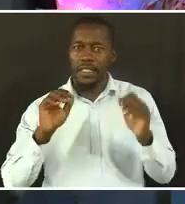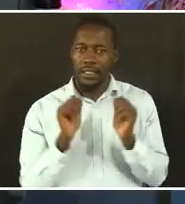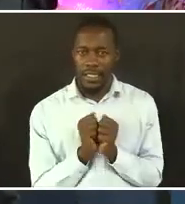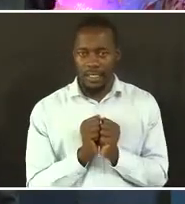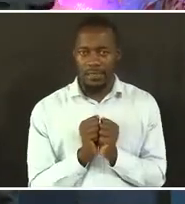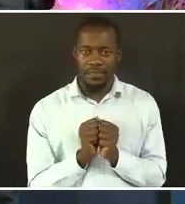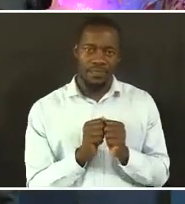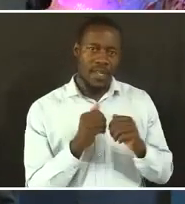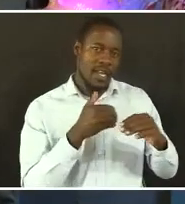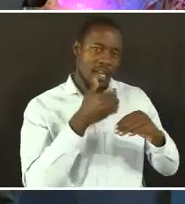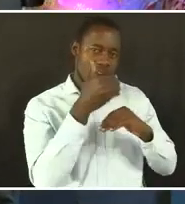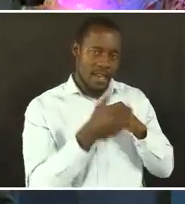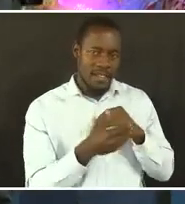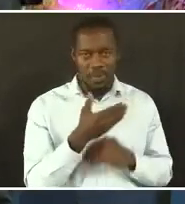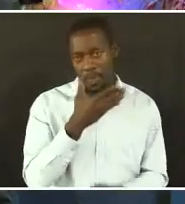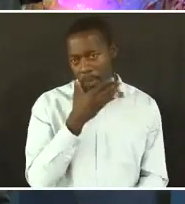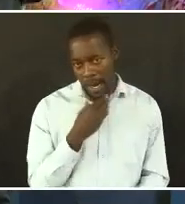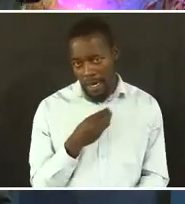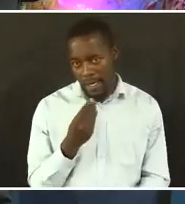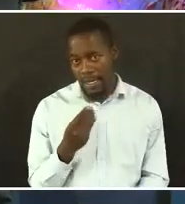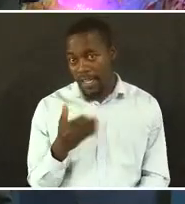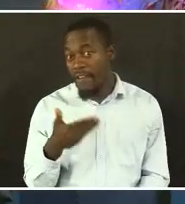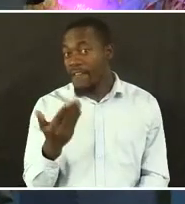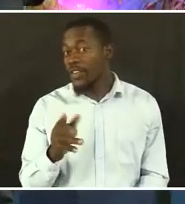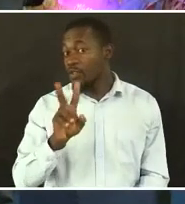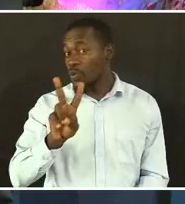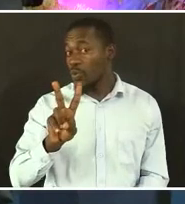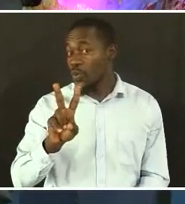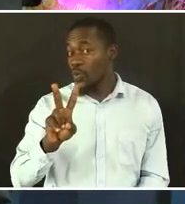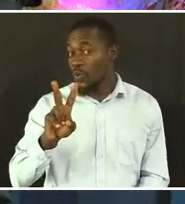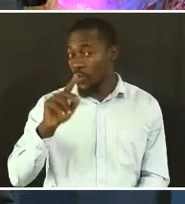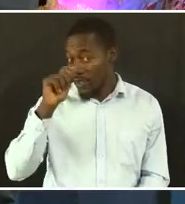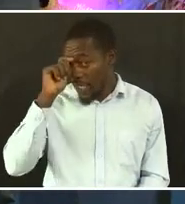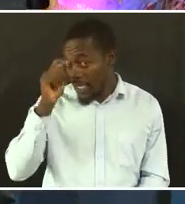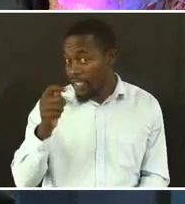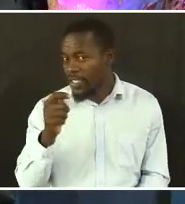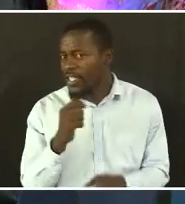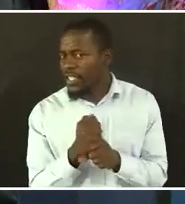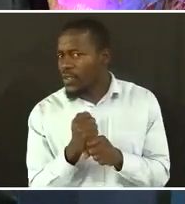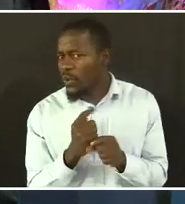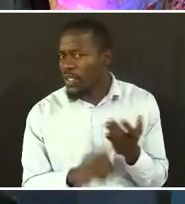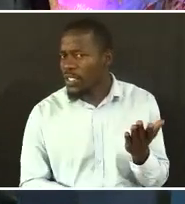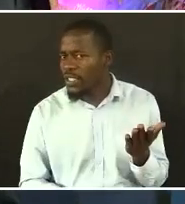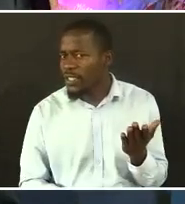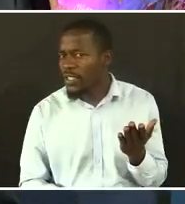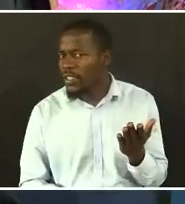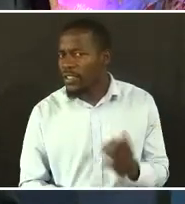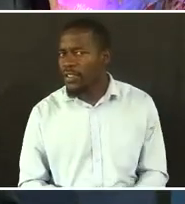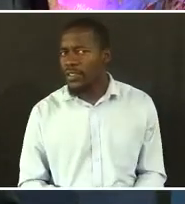the next man who was given 2 talents, what did he do?